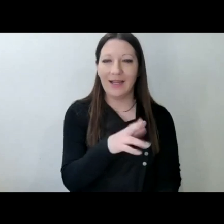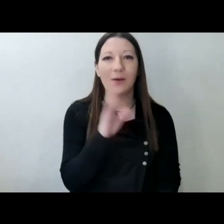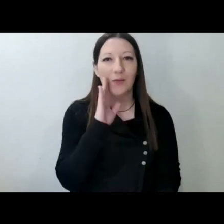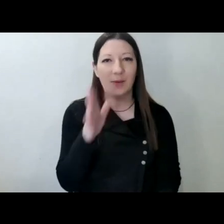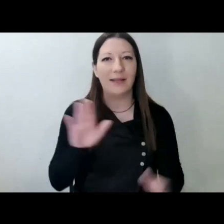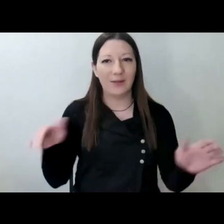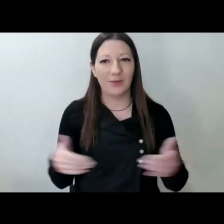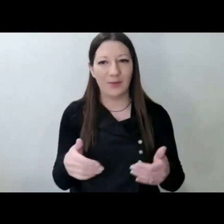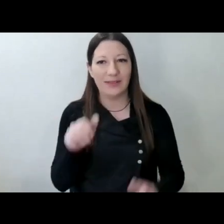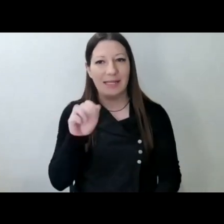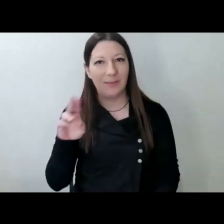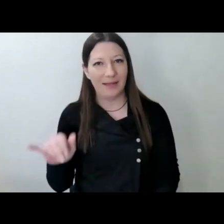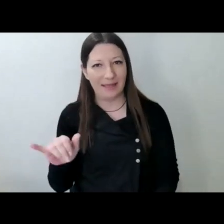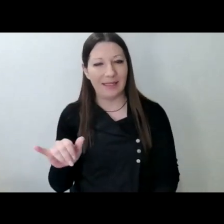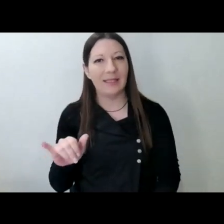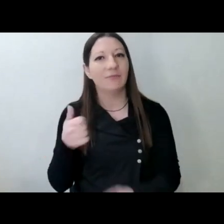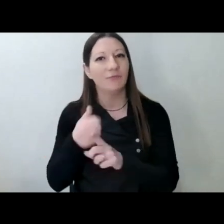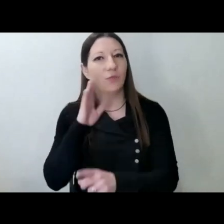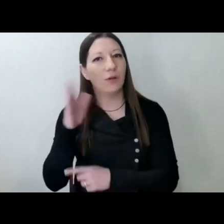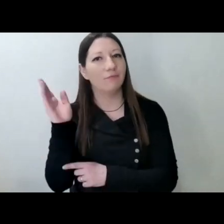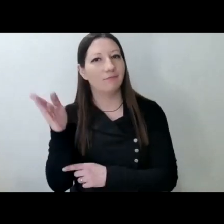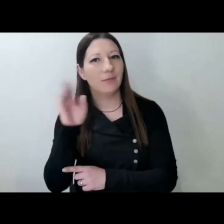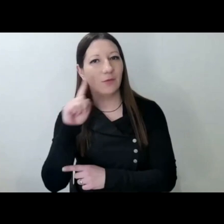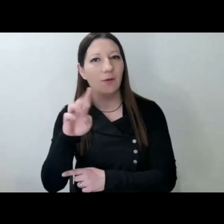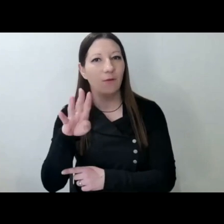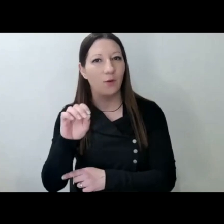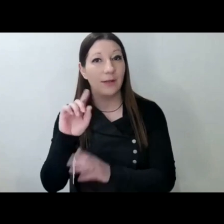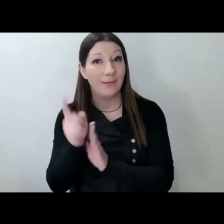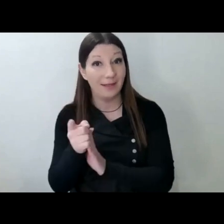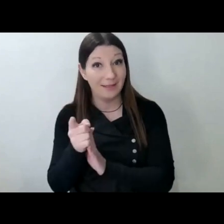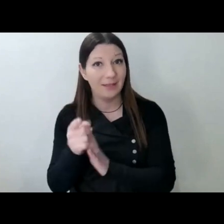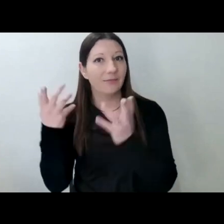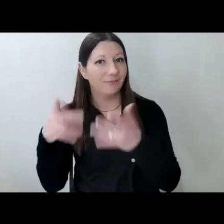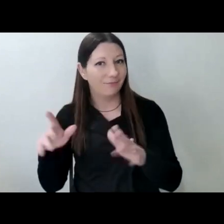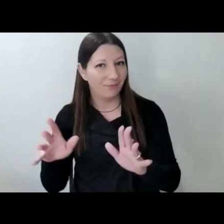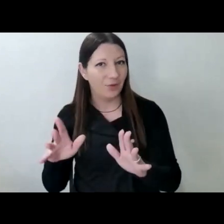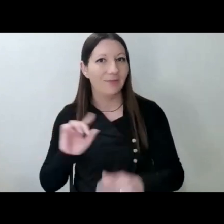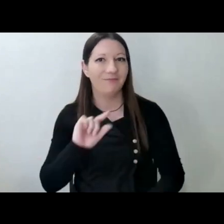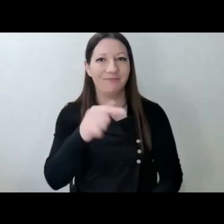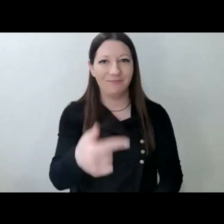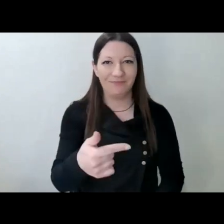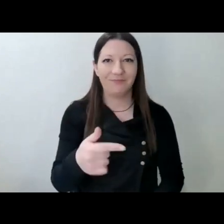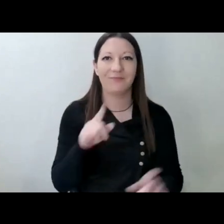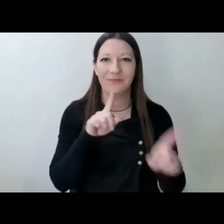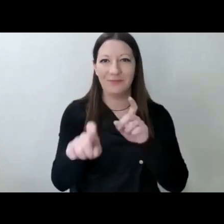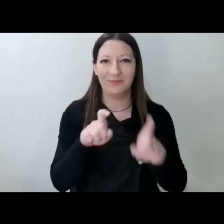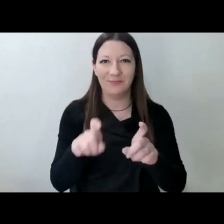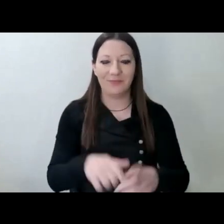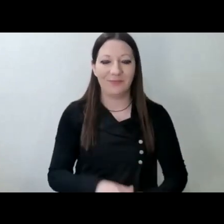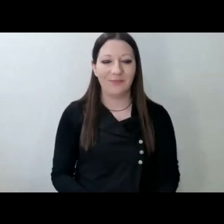your questions to the Q&A at the bottom of your screen. So first, a couple of housekeeping items. We